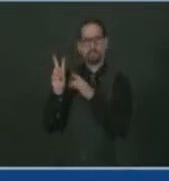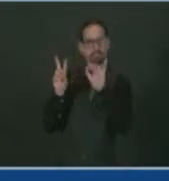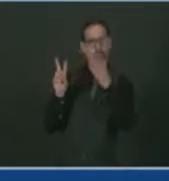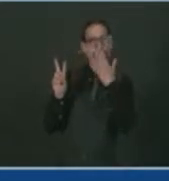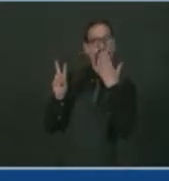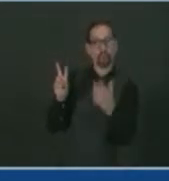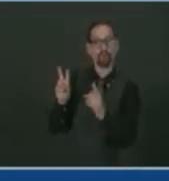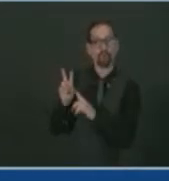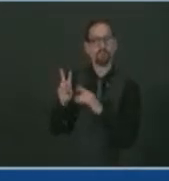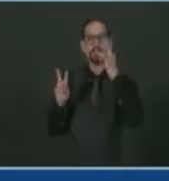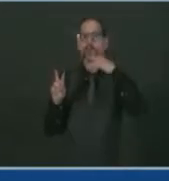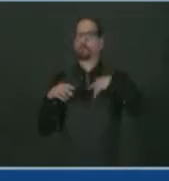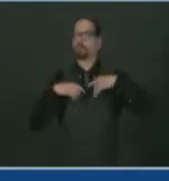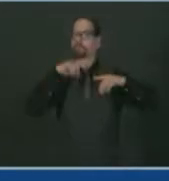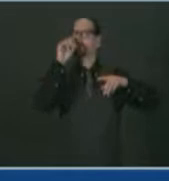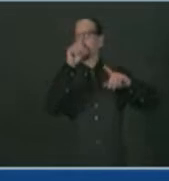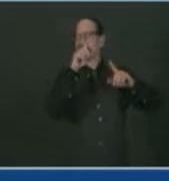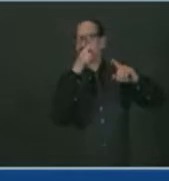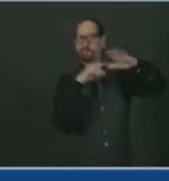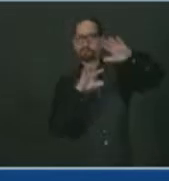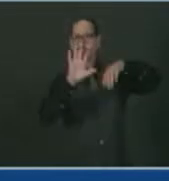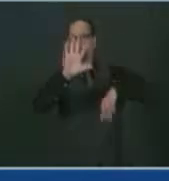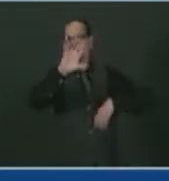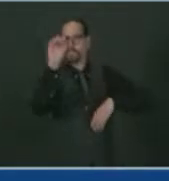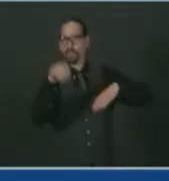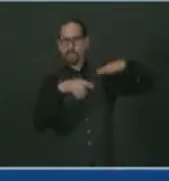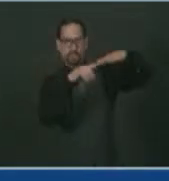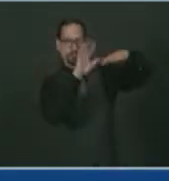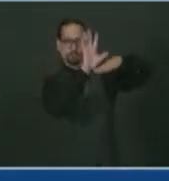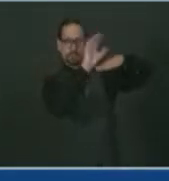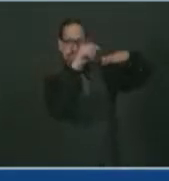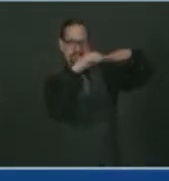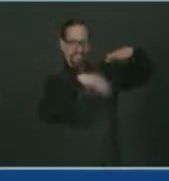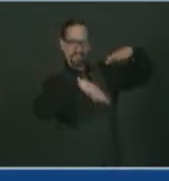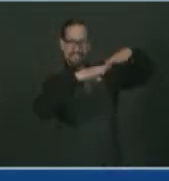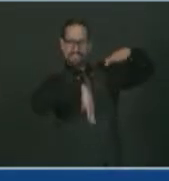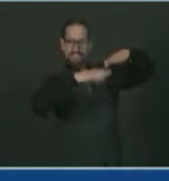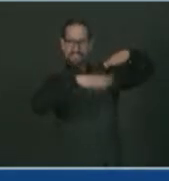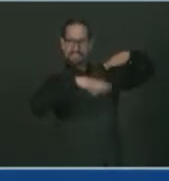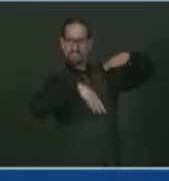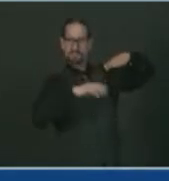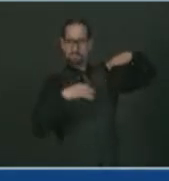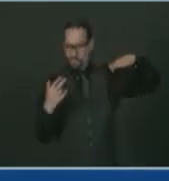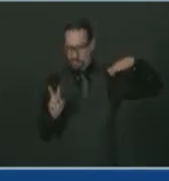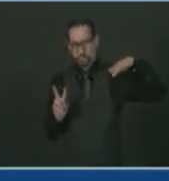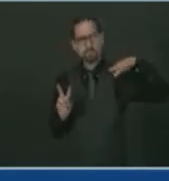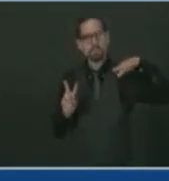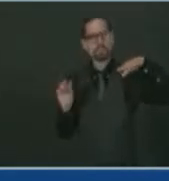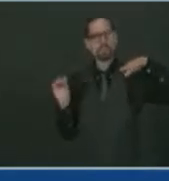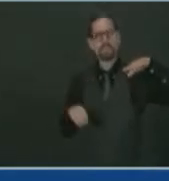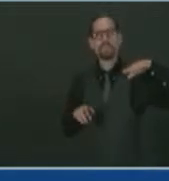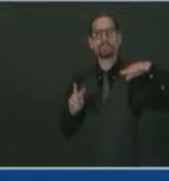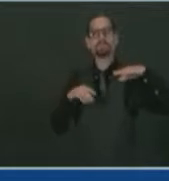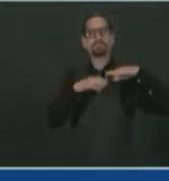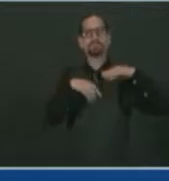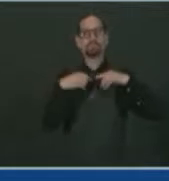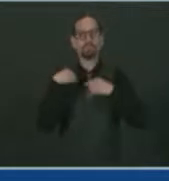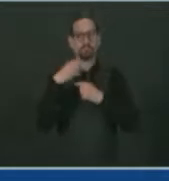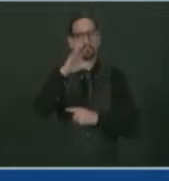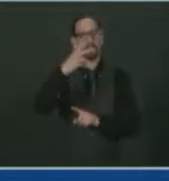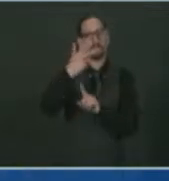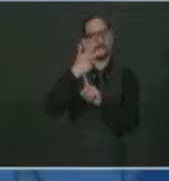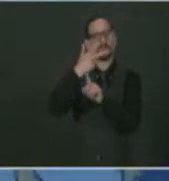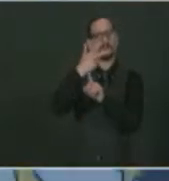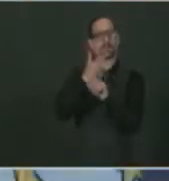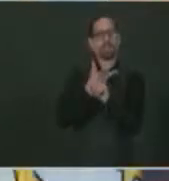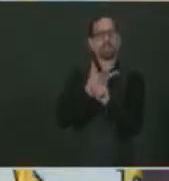target that is oftentimes set out, and it's well below the numbers we were seeing just 3 months ago. However,